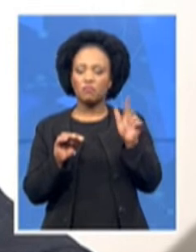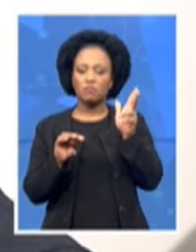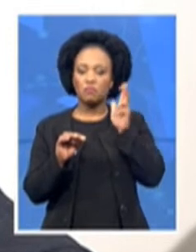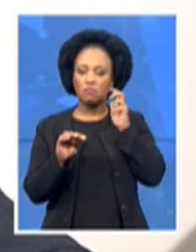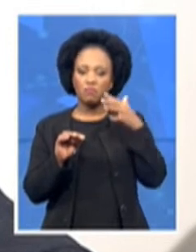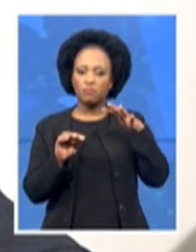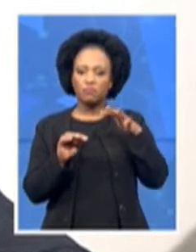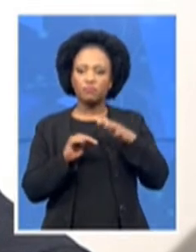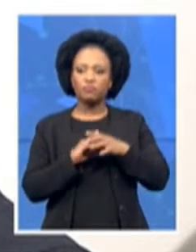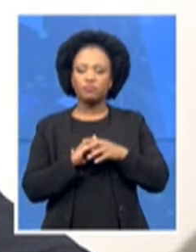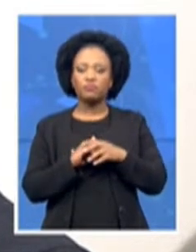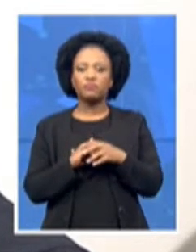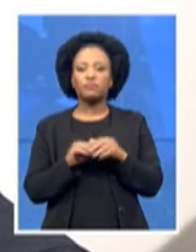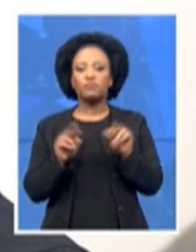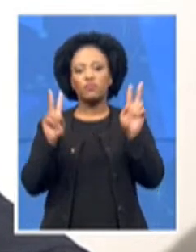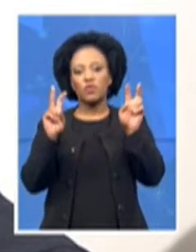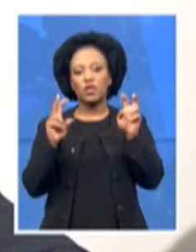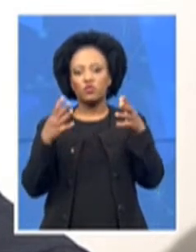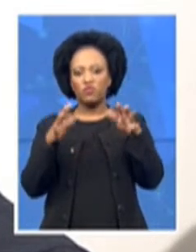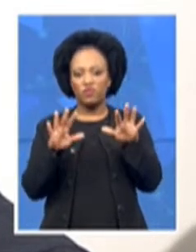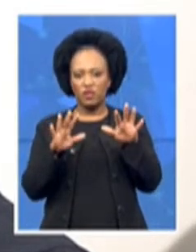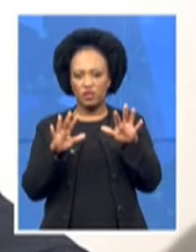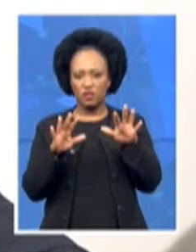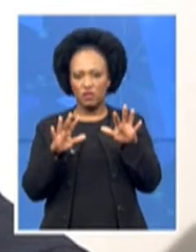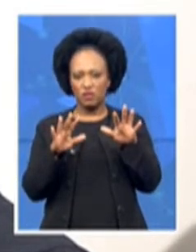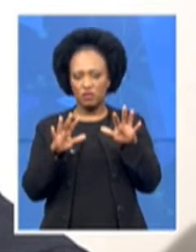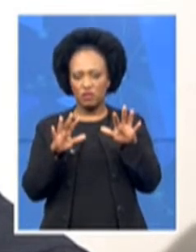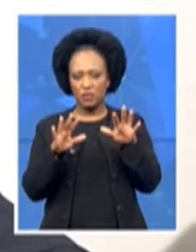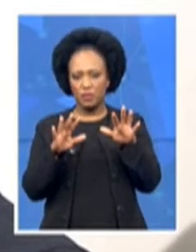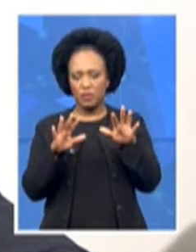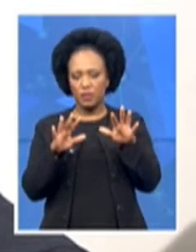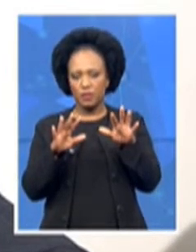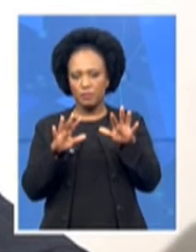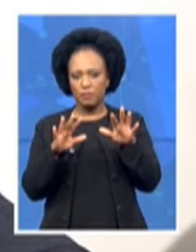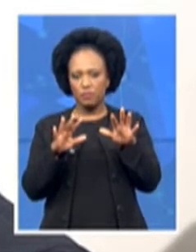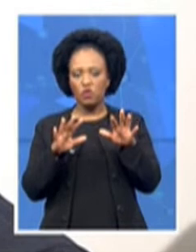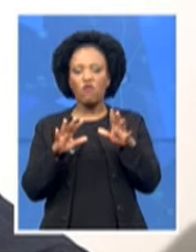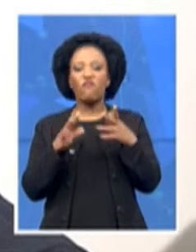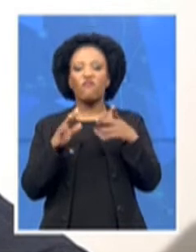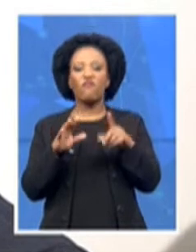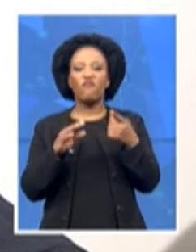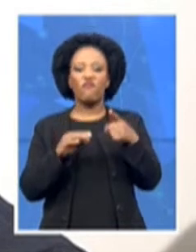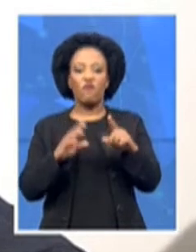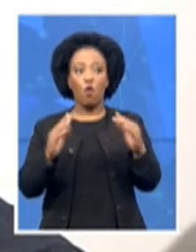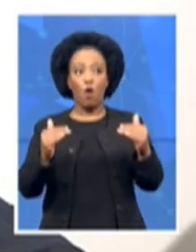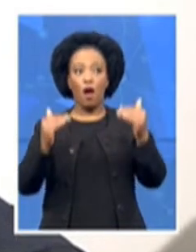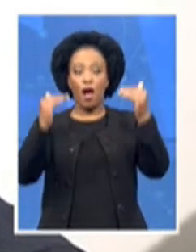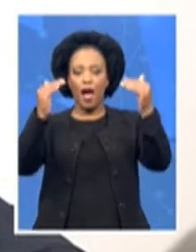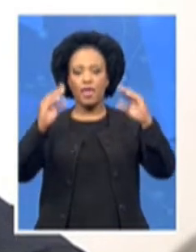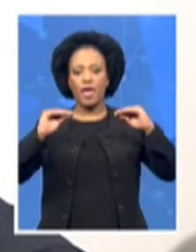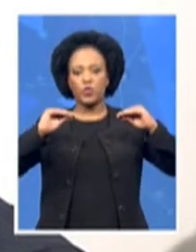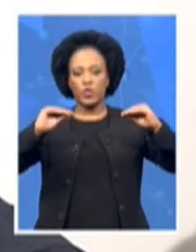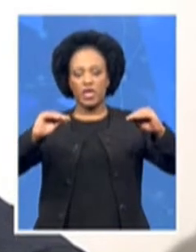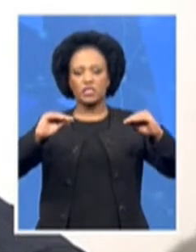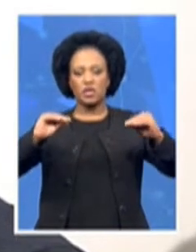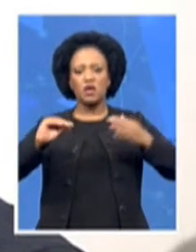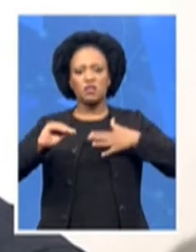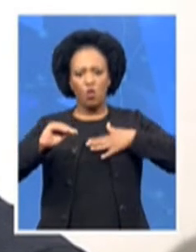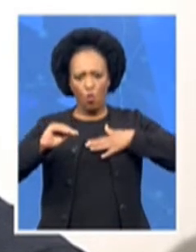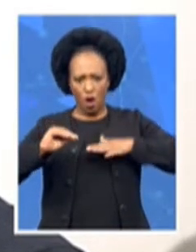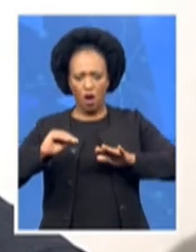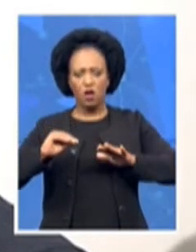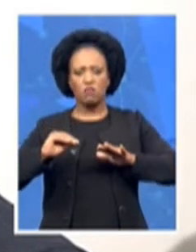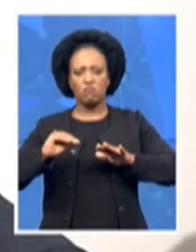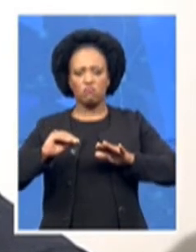being a debate about higher institutions wanting to, intending to make